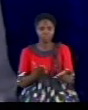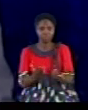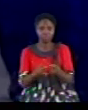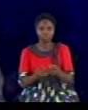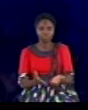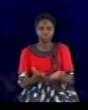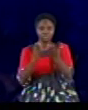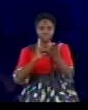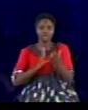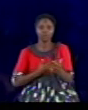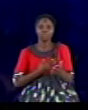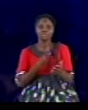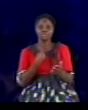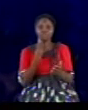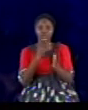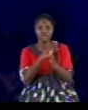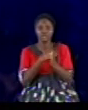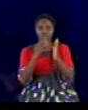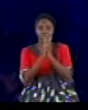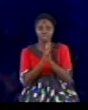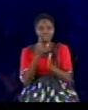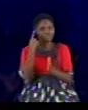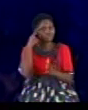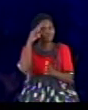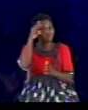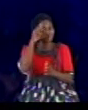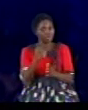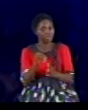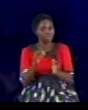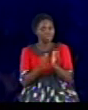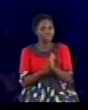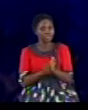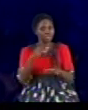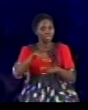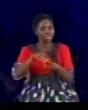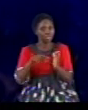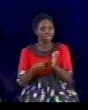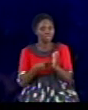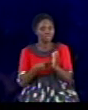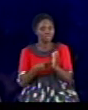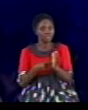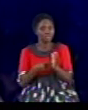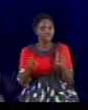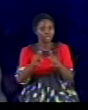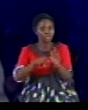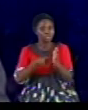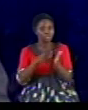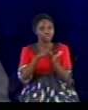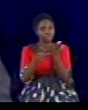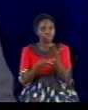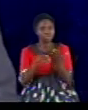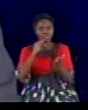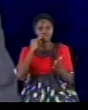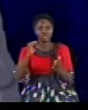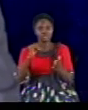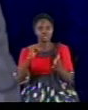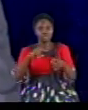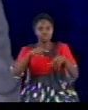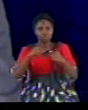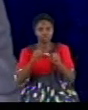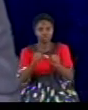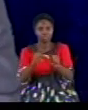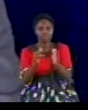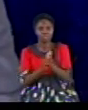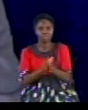and pray for him that as this global crusade is going on, God will give him